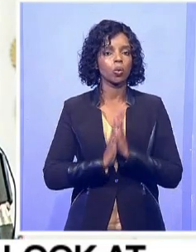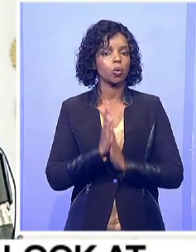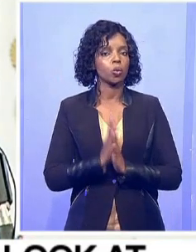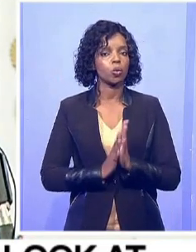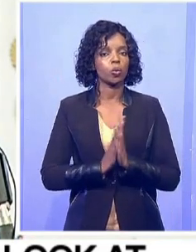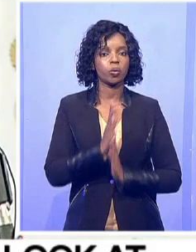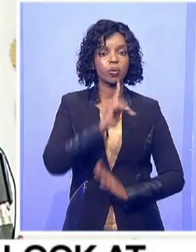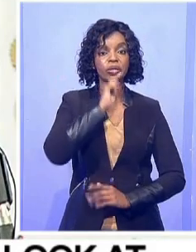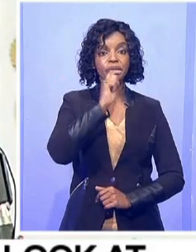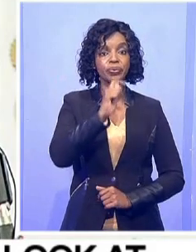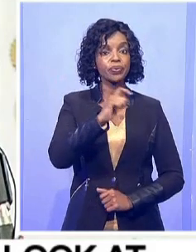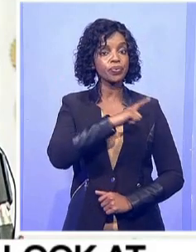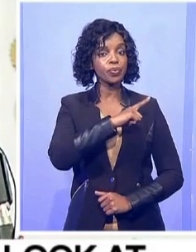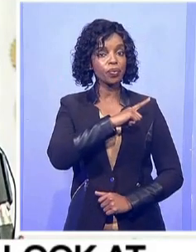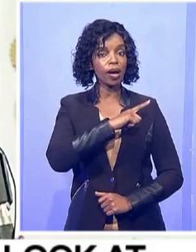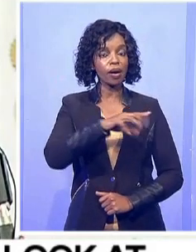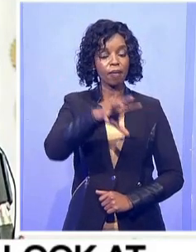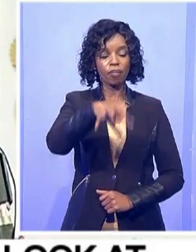State.